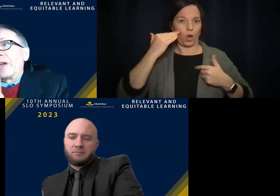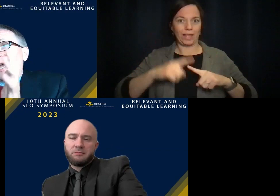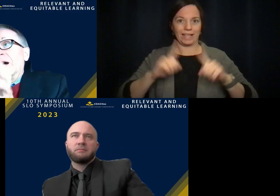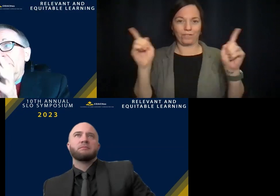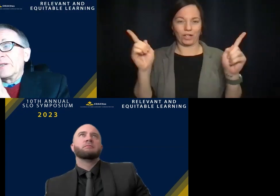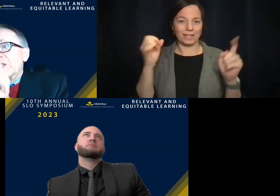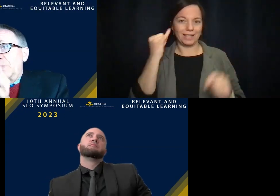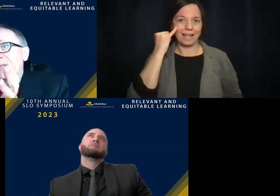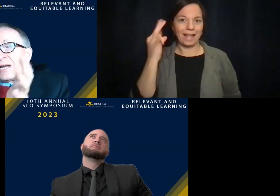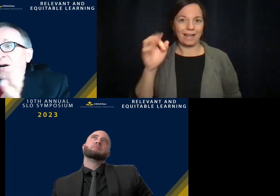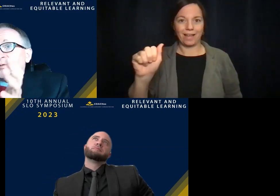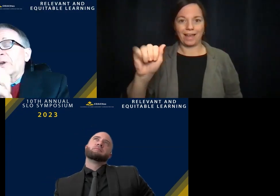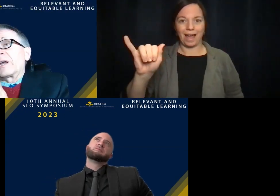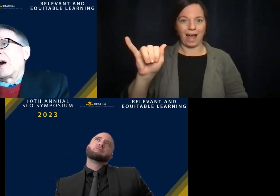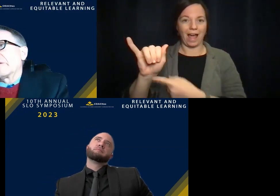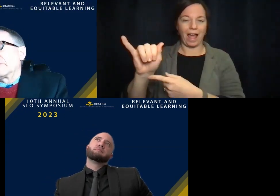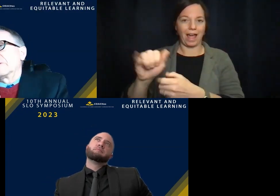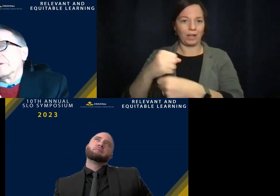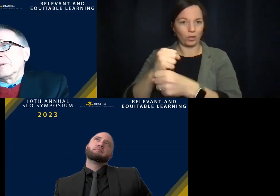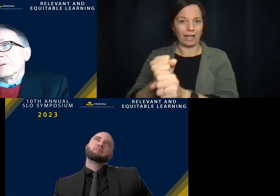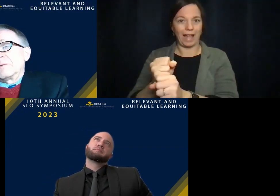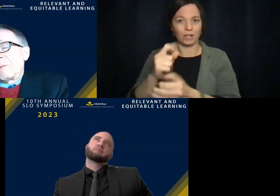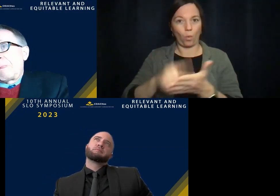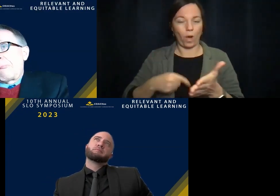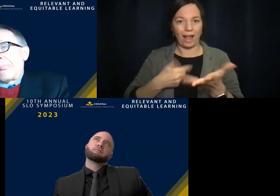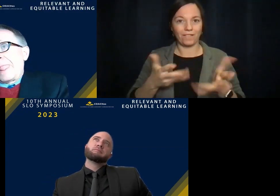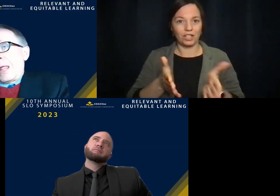difference if AI spits out what I ask it to do?